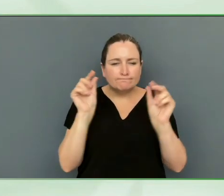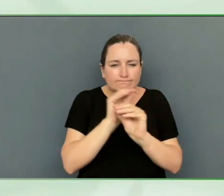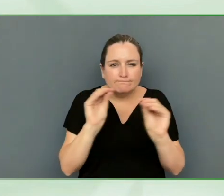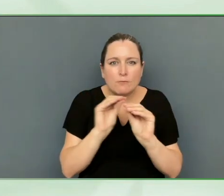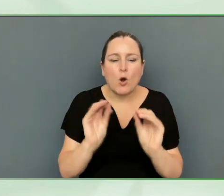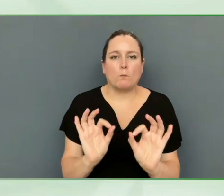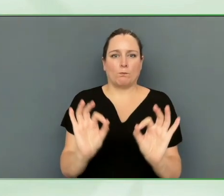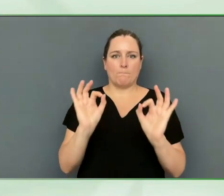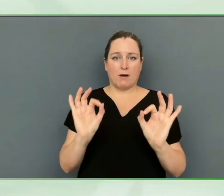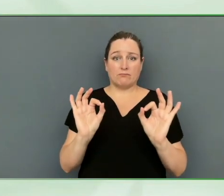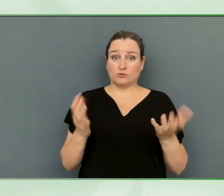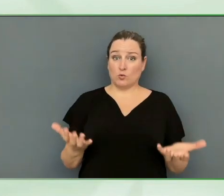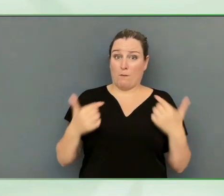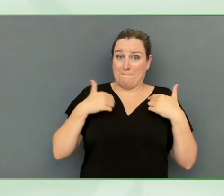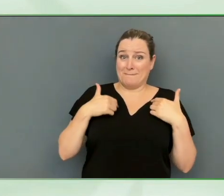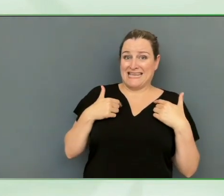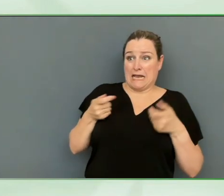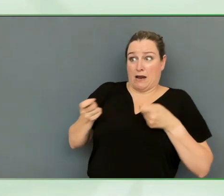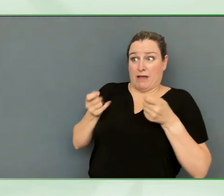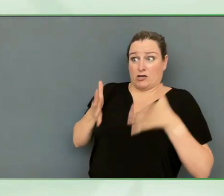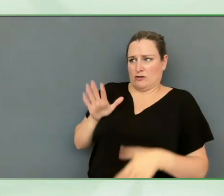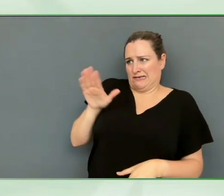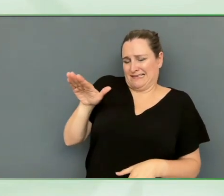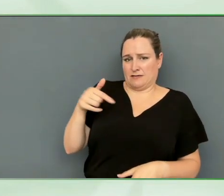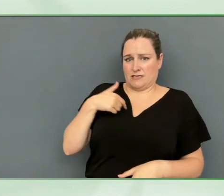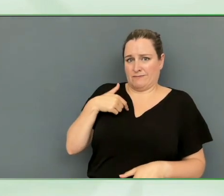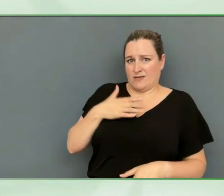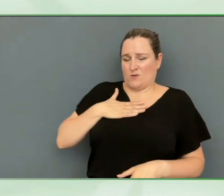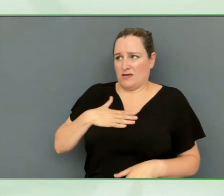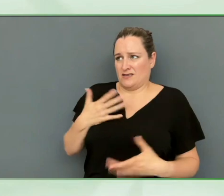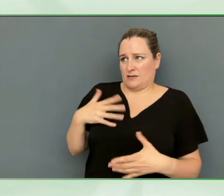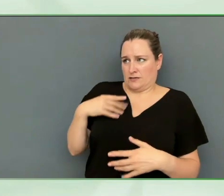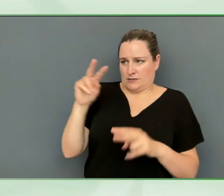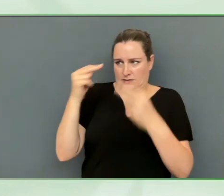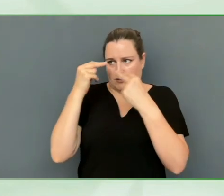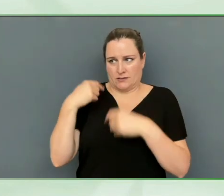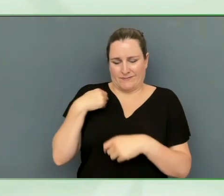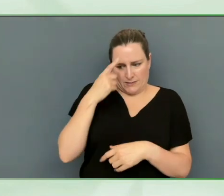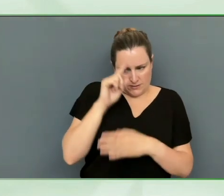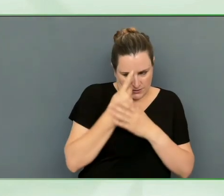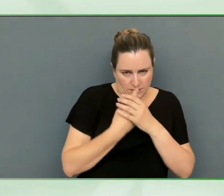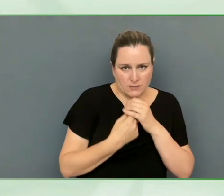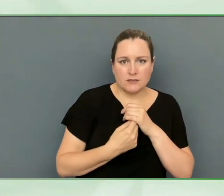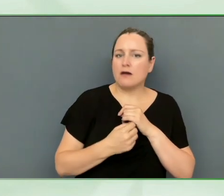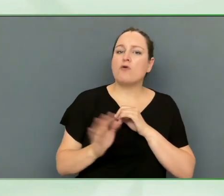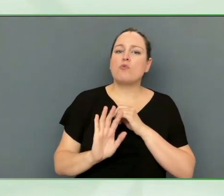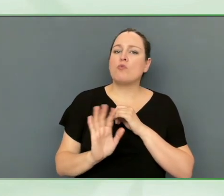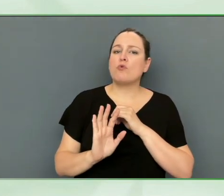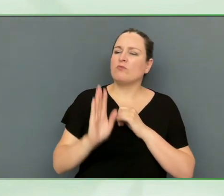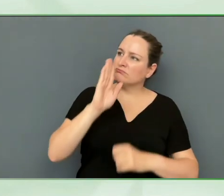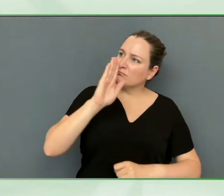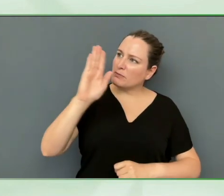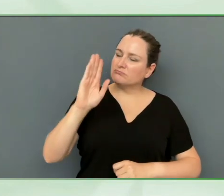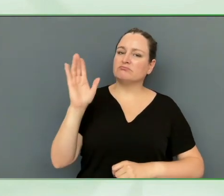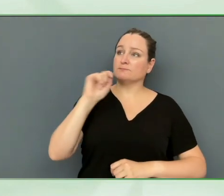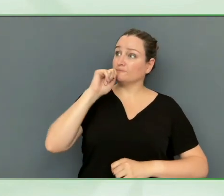holding you back in your career development. It's really interesting that the people right now who are asking for this software are people